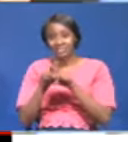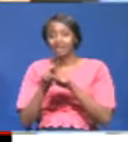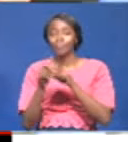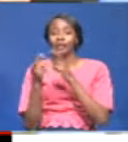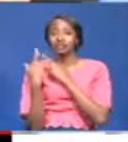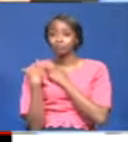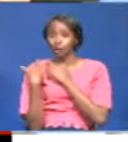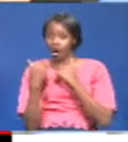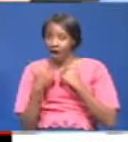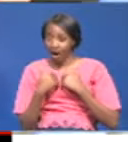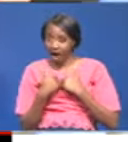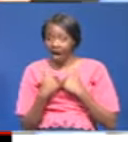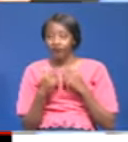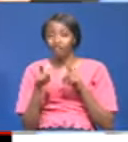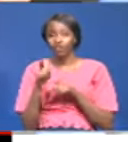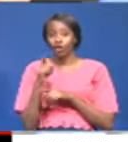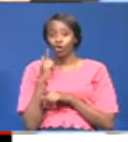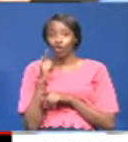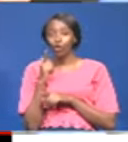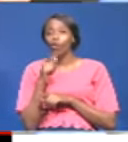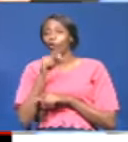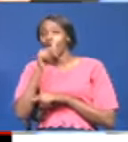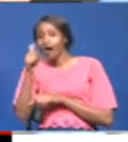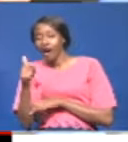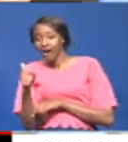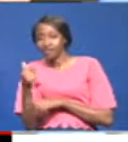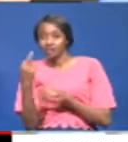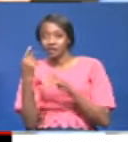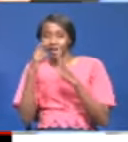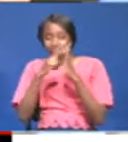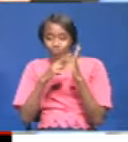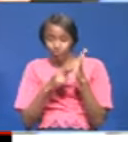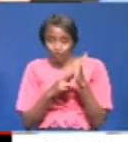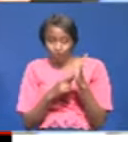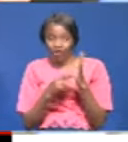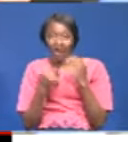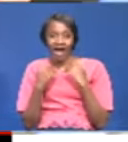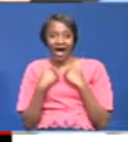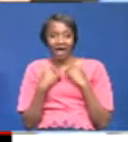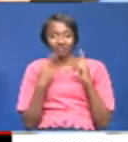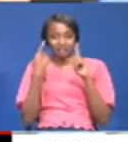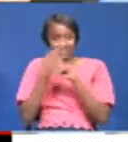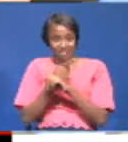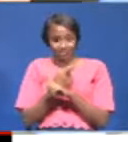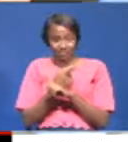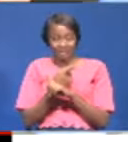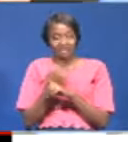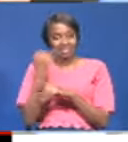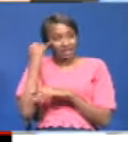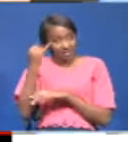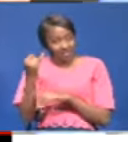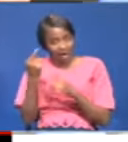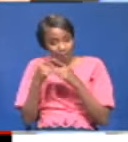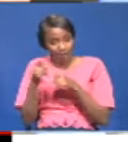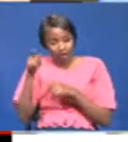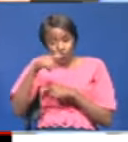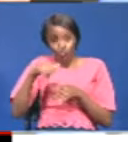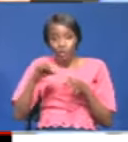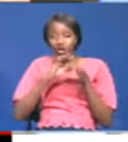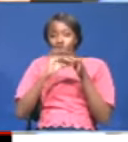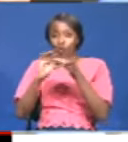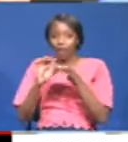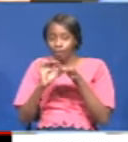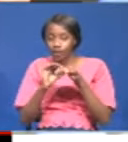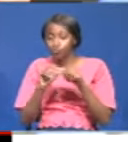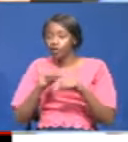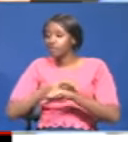legal entities like them, of course, have a different interpretation of that. But for us, we've chosen to be proactive and collaborative with everyone. All